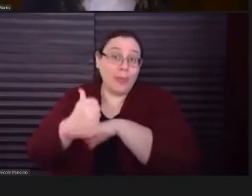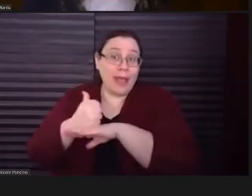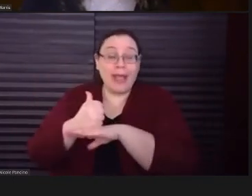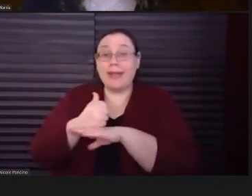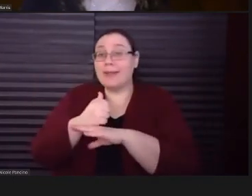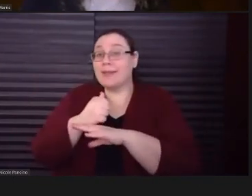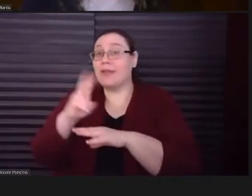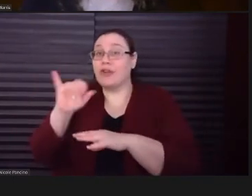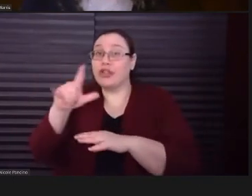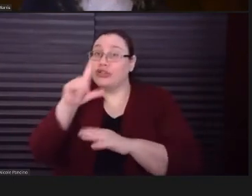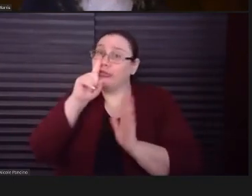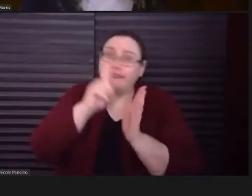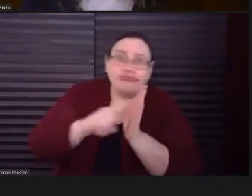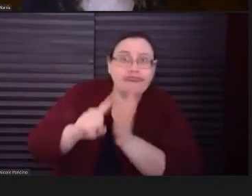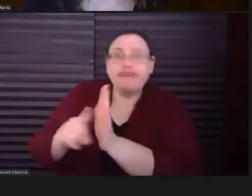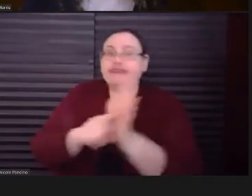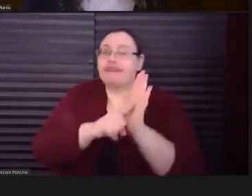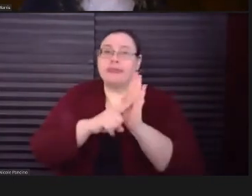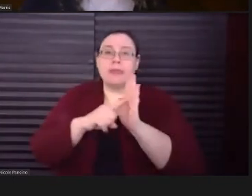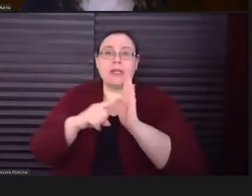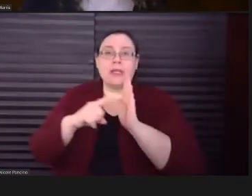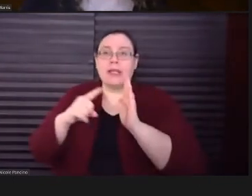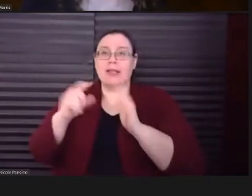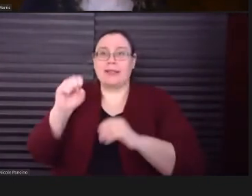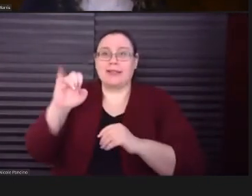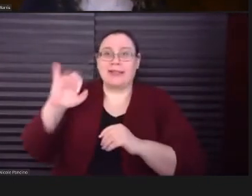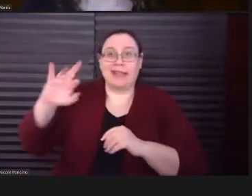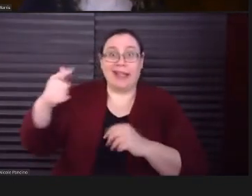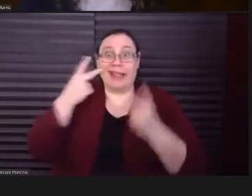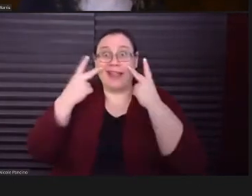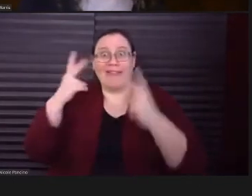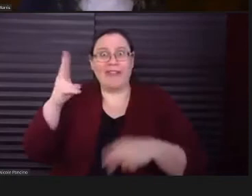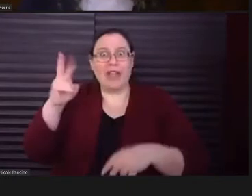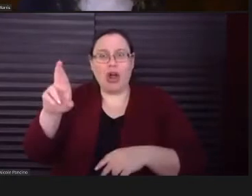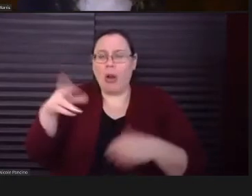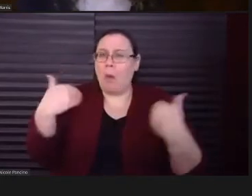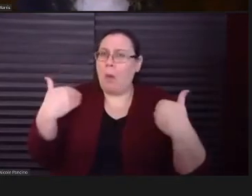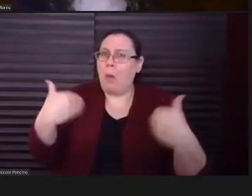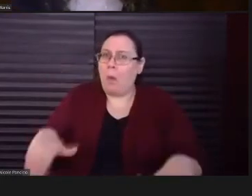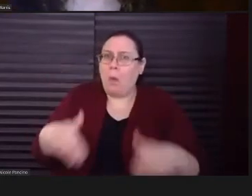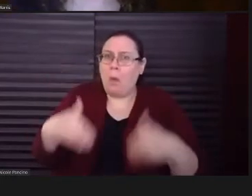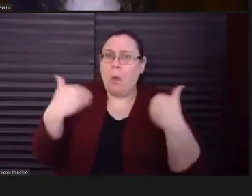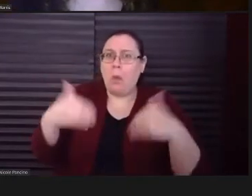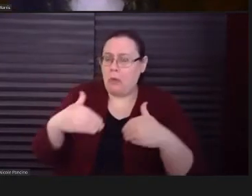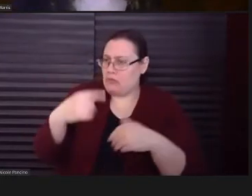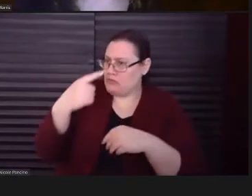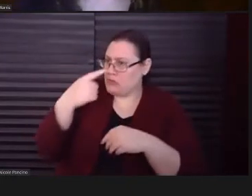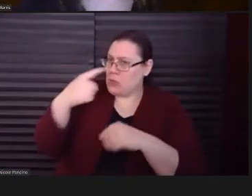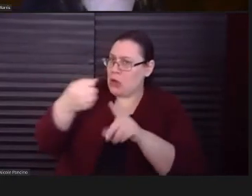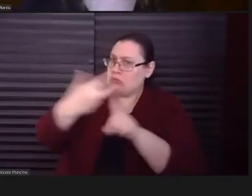seeing VR. It's just breathtaking. Can you just speak to the overall mission of your department?